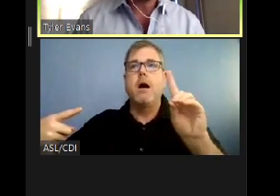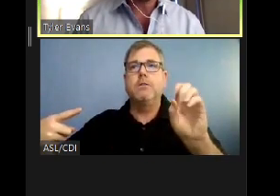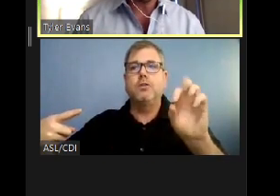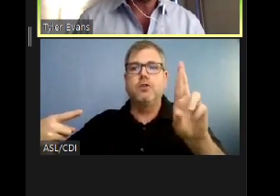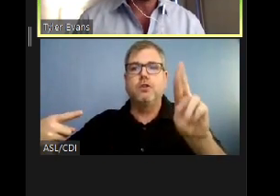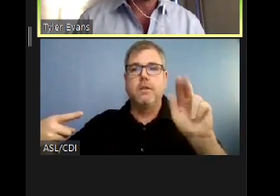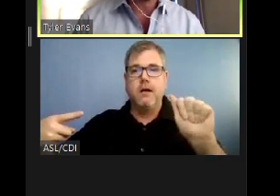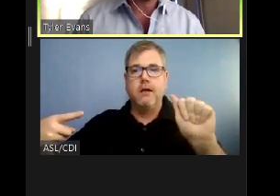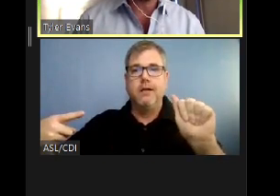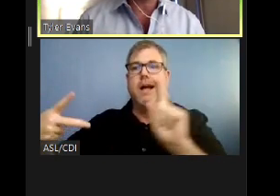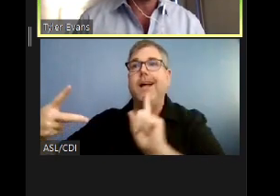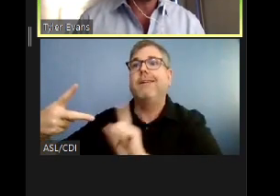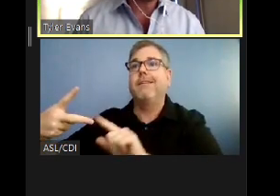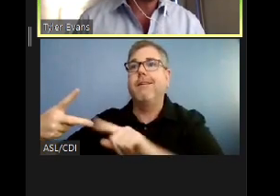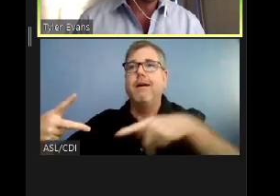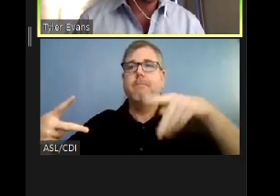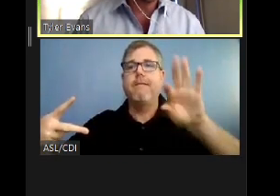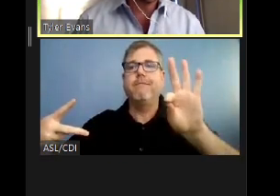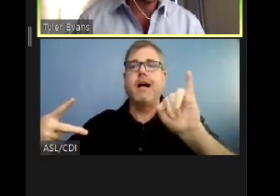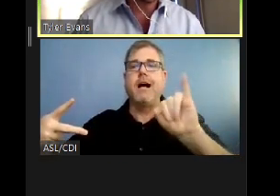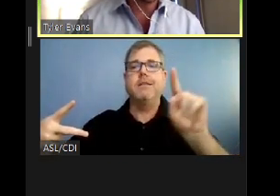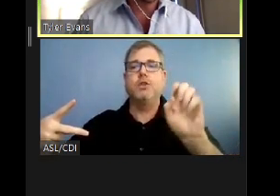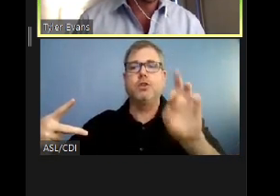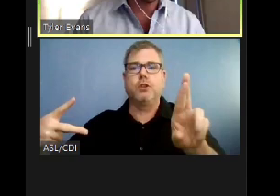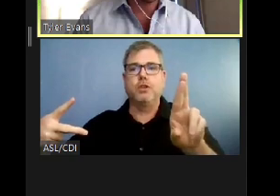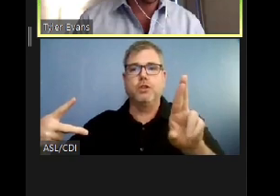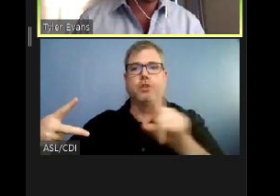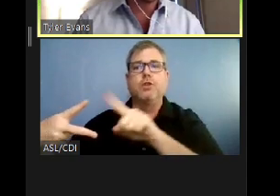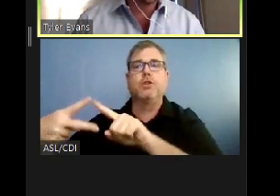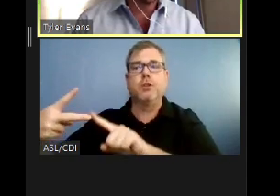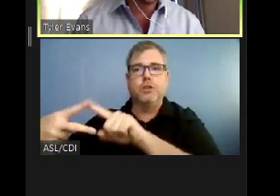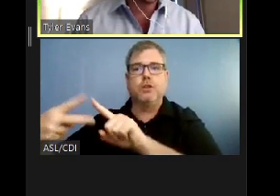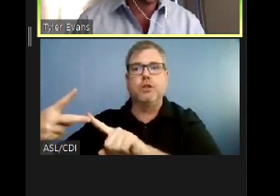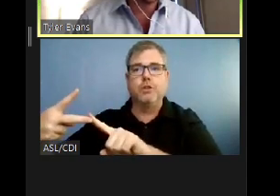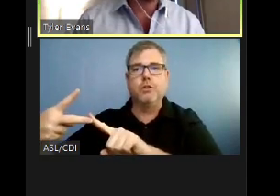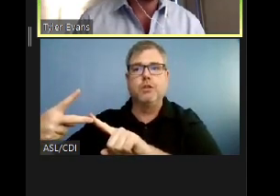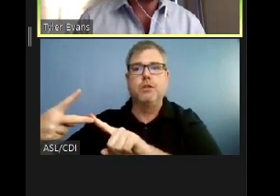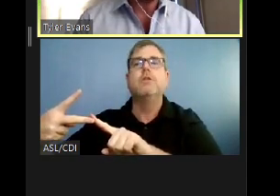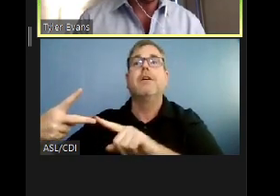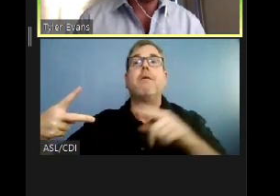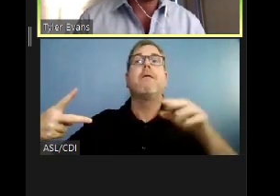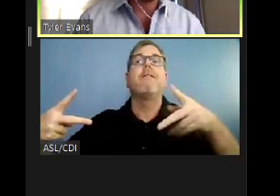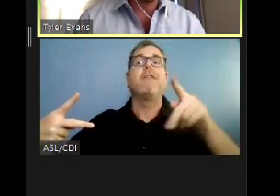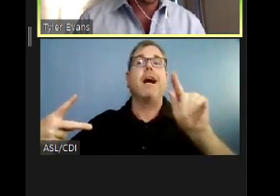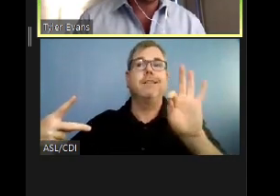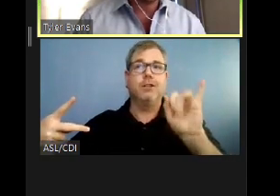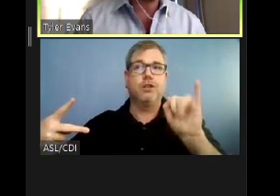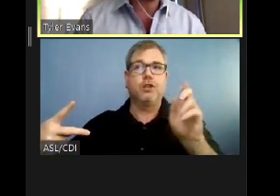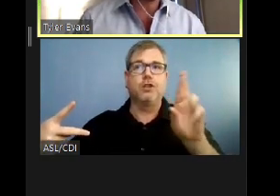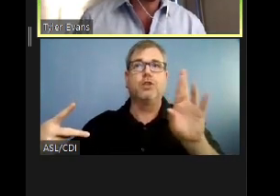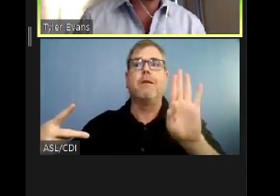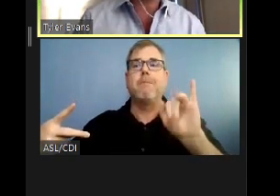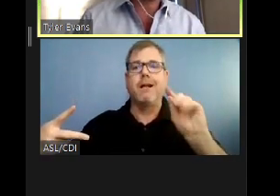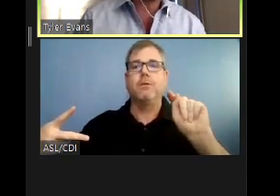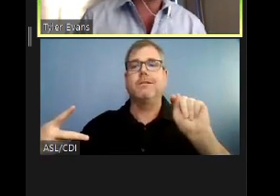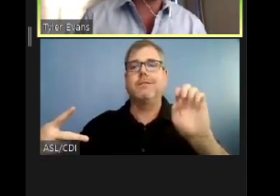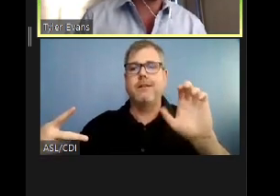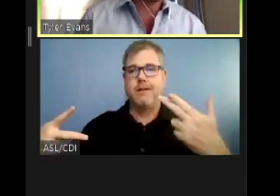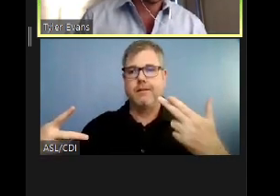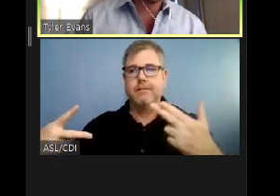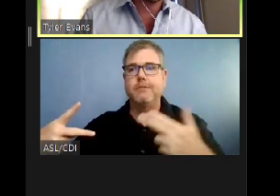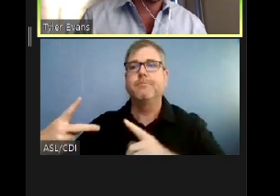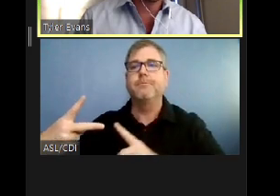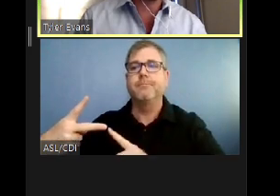And so what's unique about both of these is that they're both mRNA vaccines. And so what that means is it's specifically